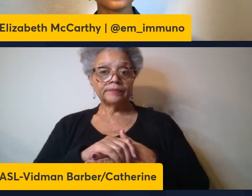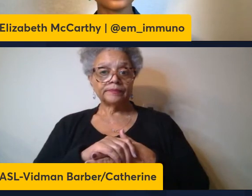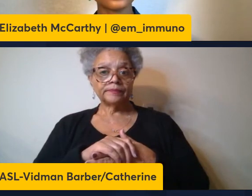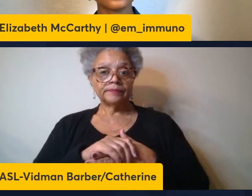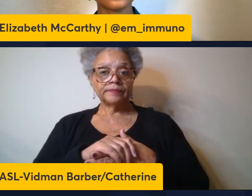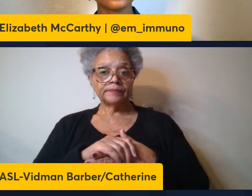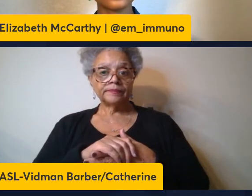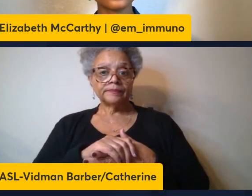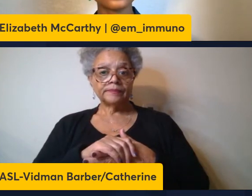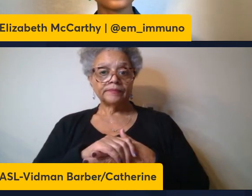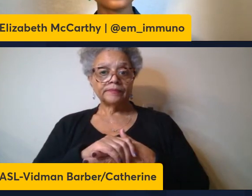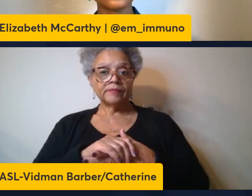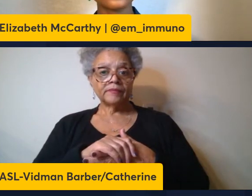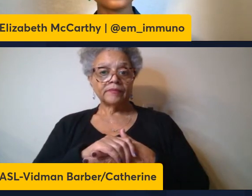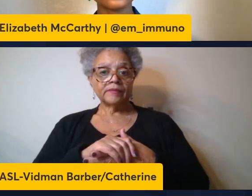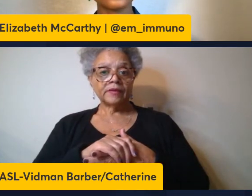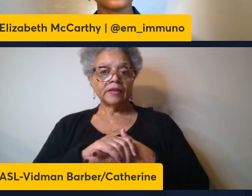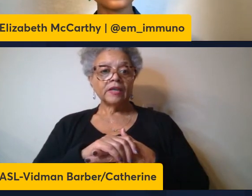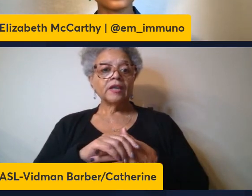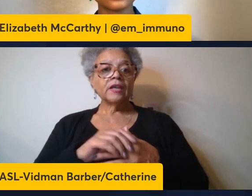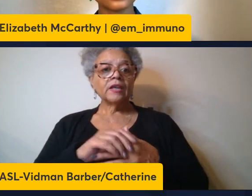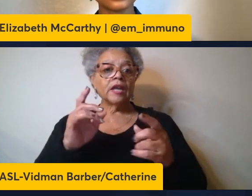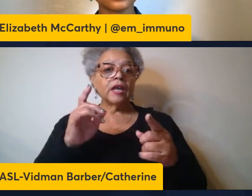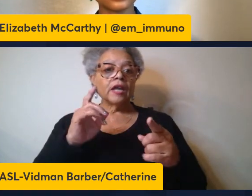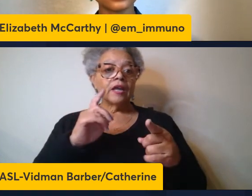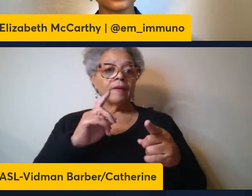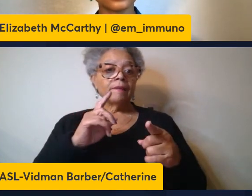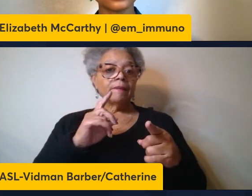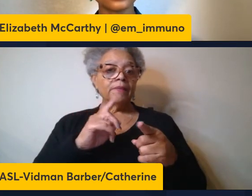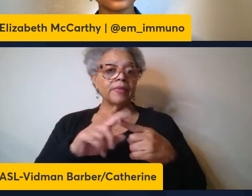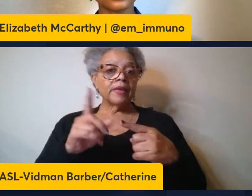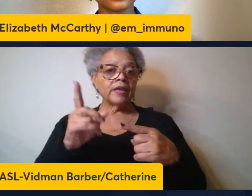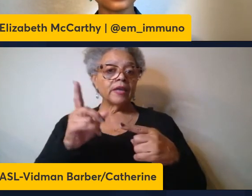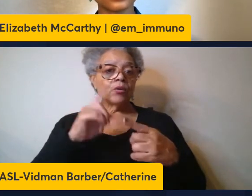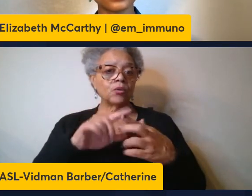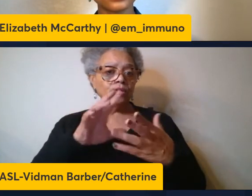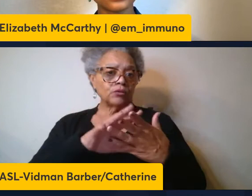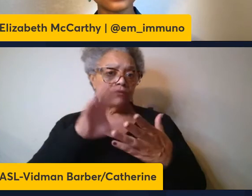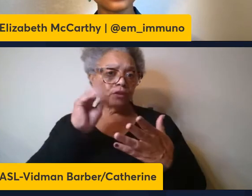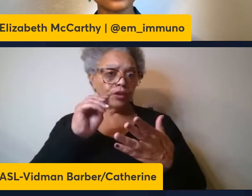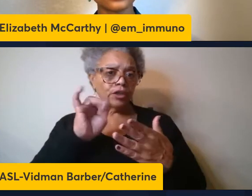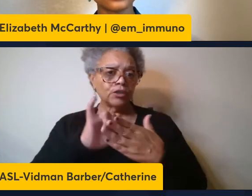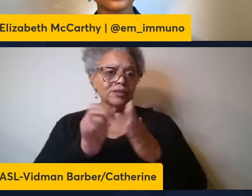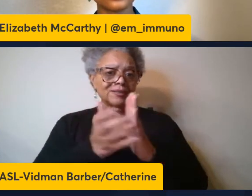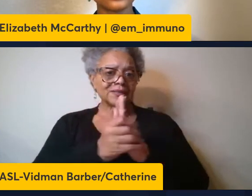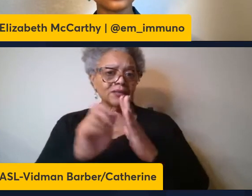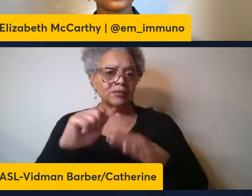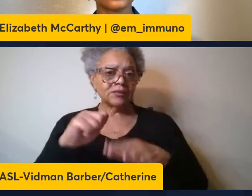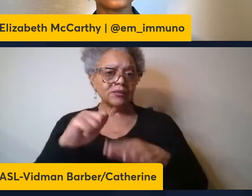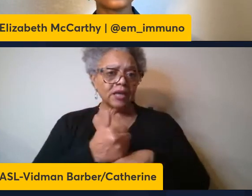really useful in learning and developing your skill set?